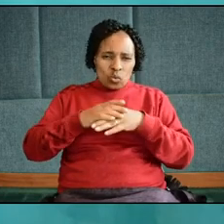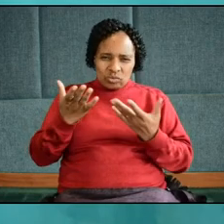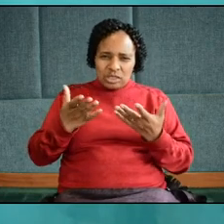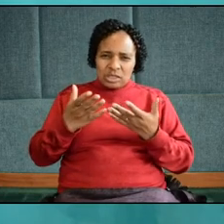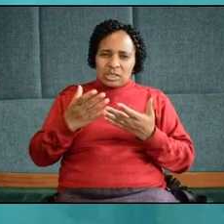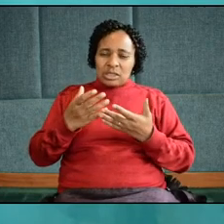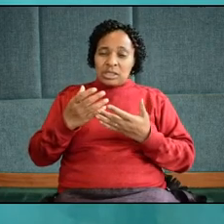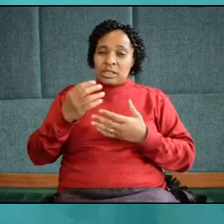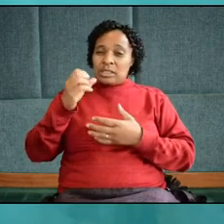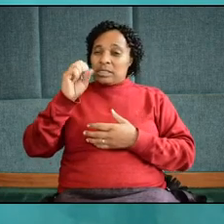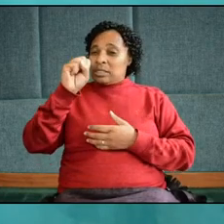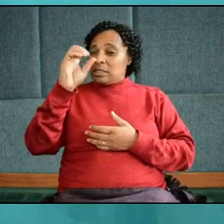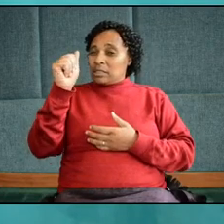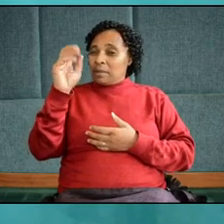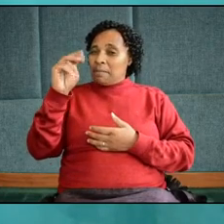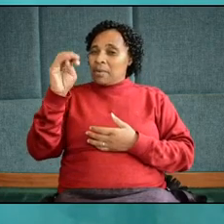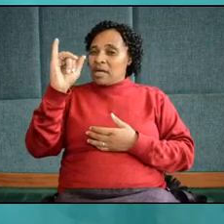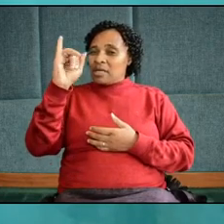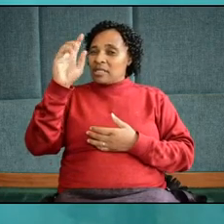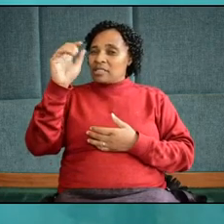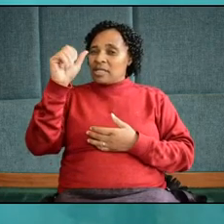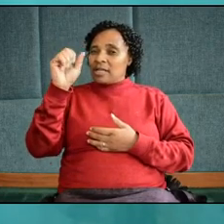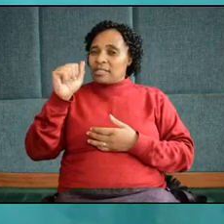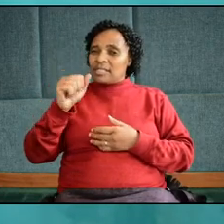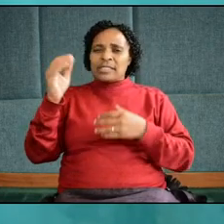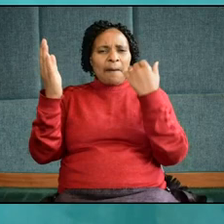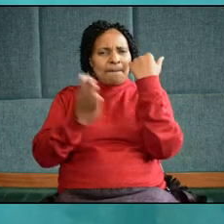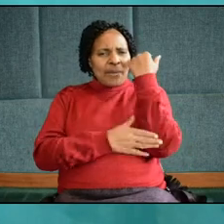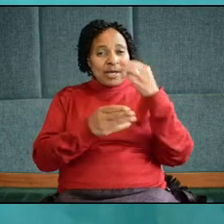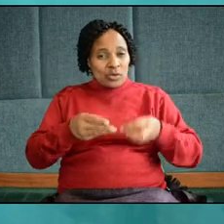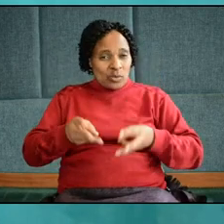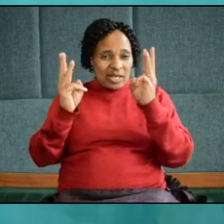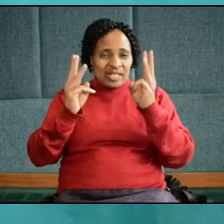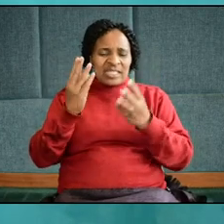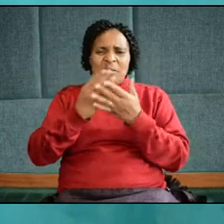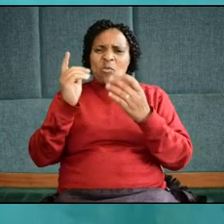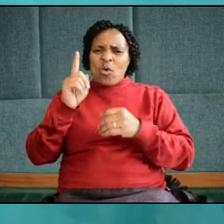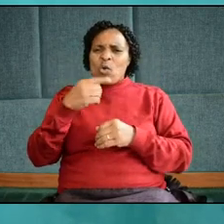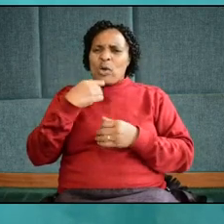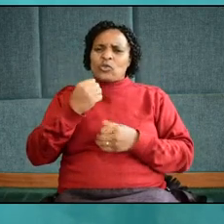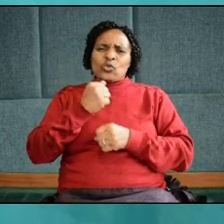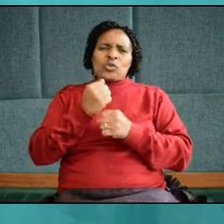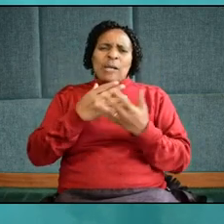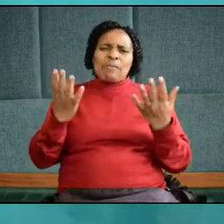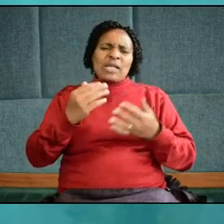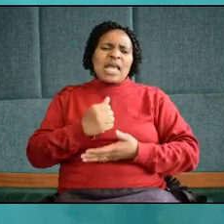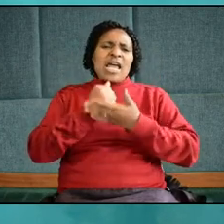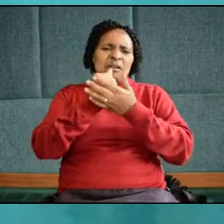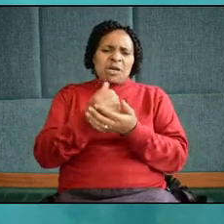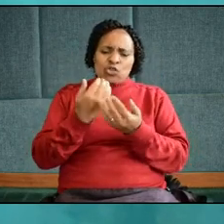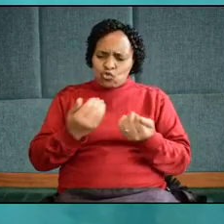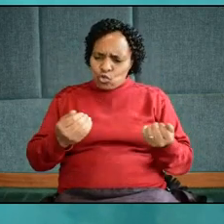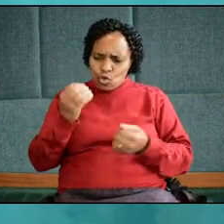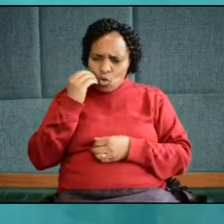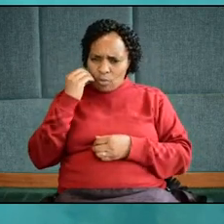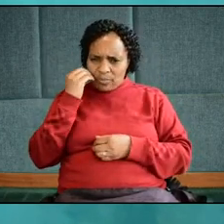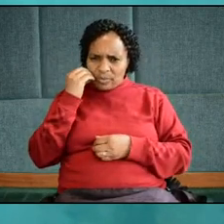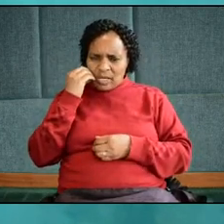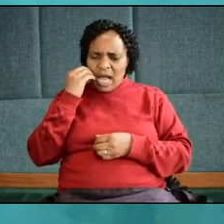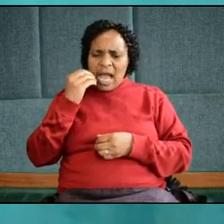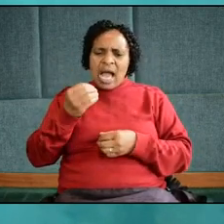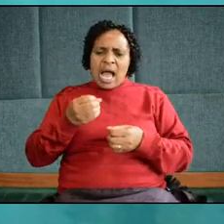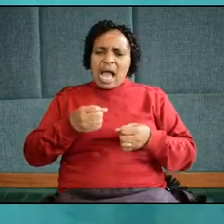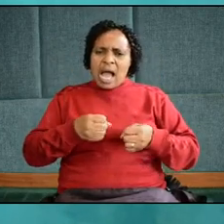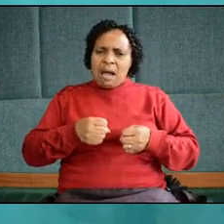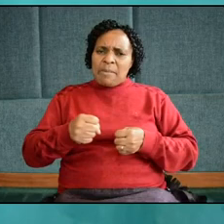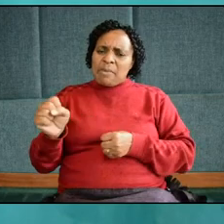a bad way. That is, someone decides to do something like helping a children's home or helping a street family or something of